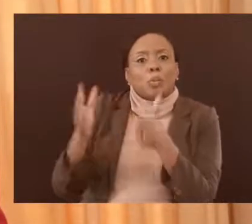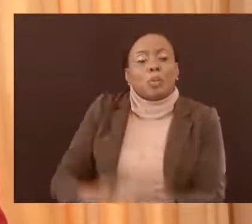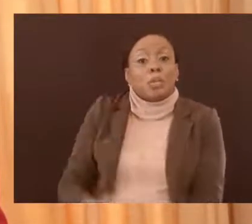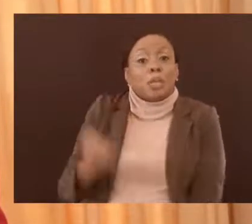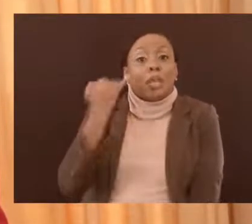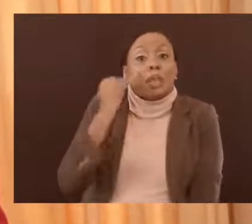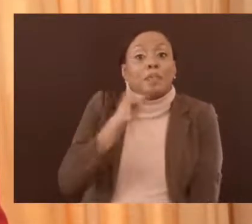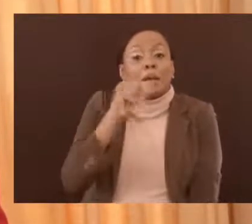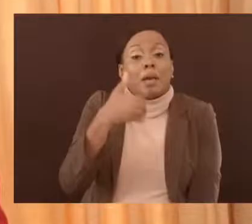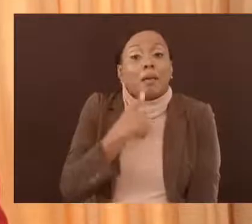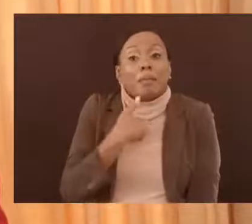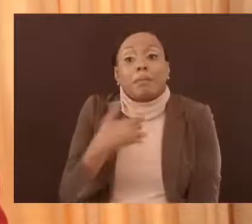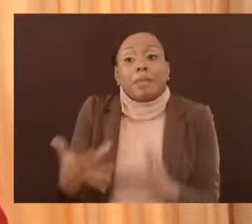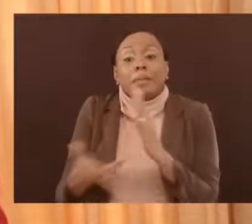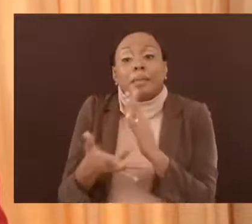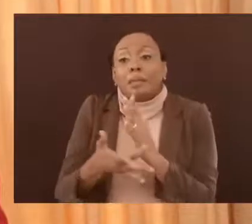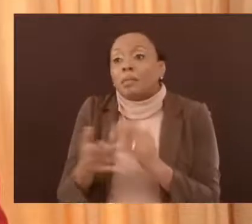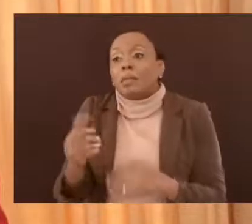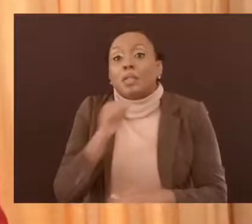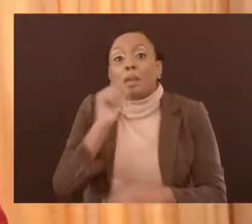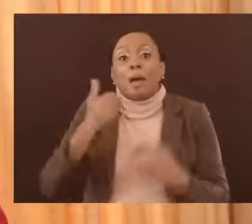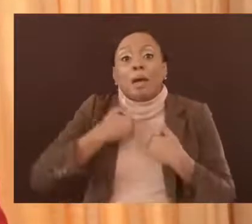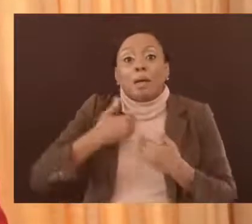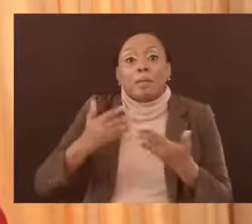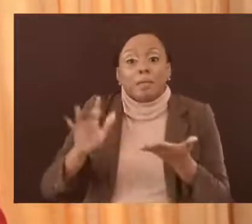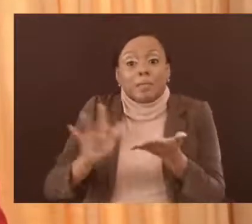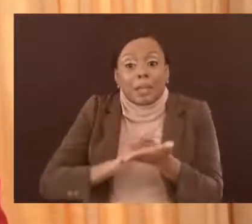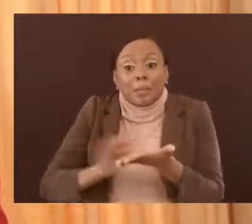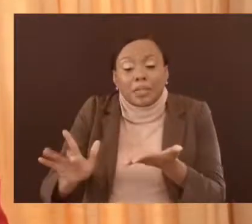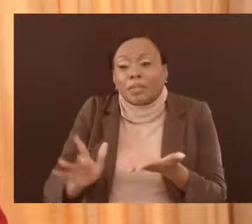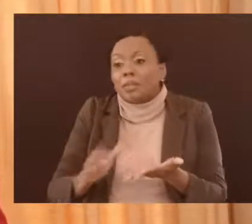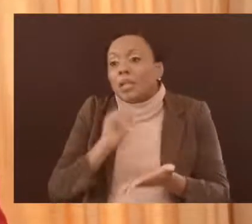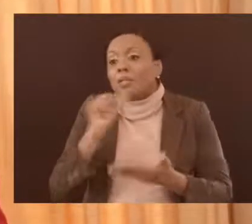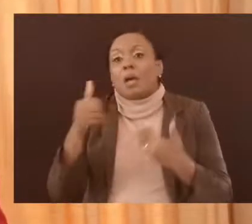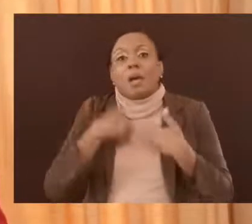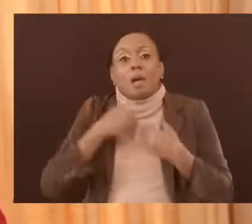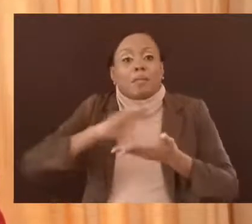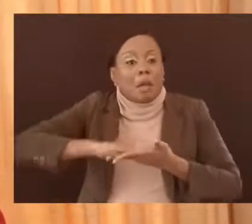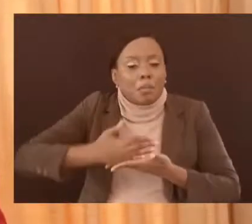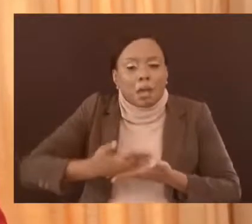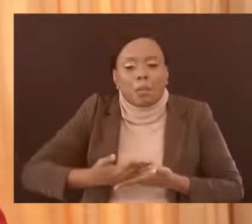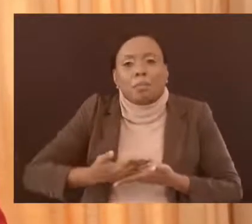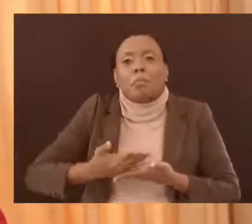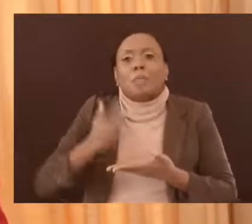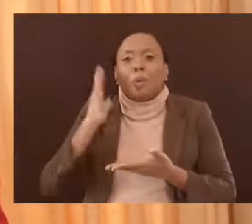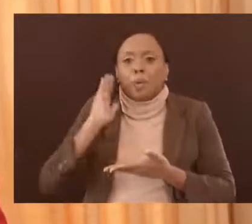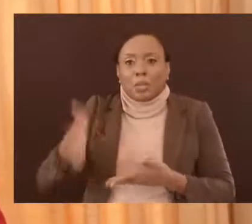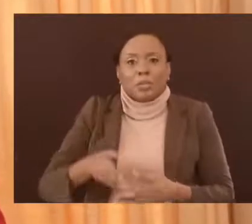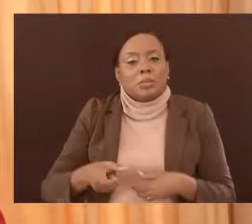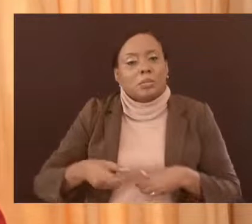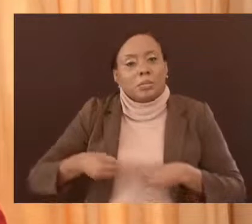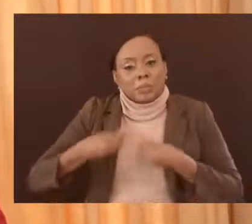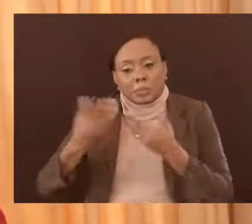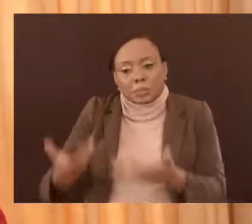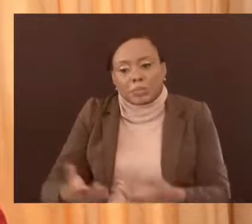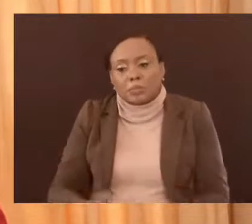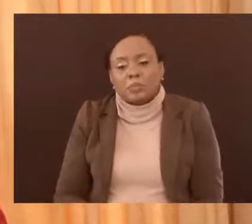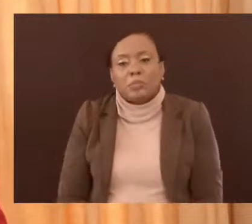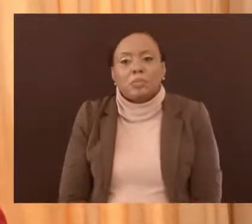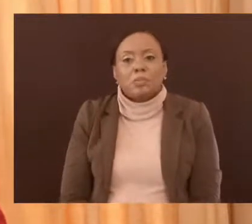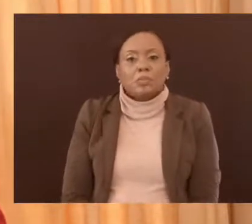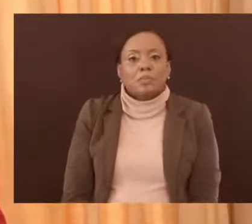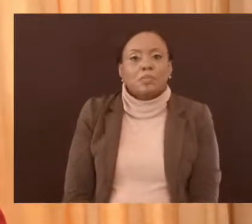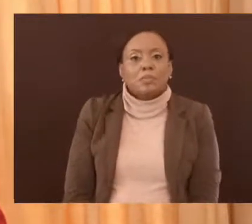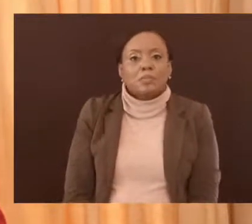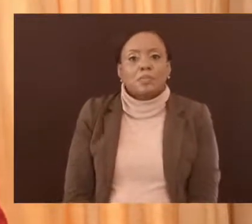have devices. And I've heard a lot of people say, yes, they're frustrated about going back into the online environment,